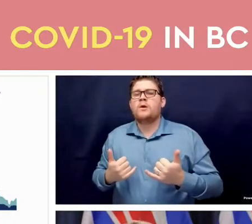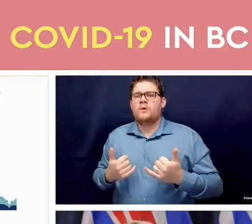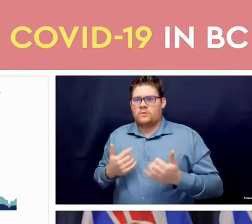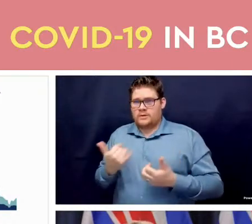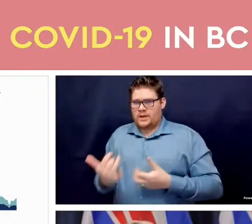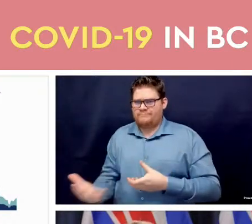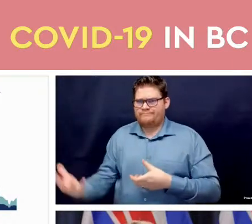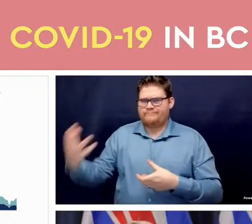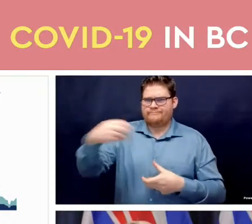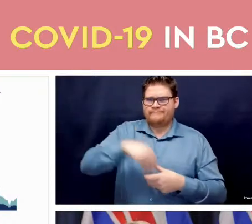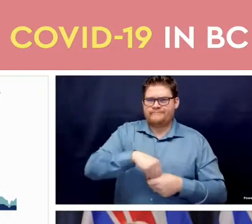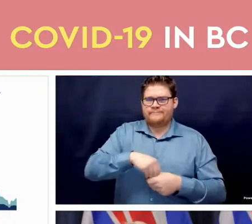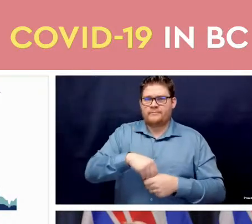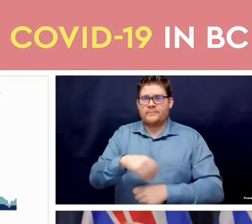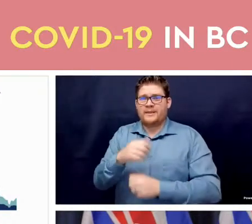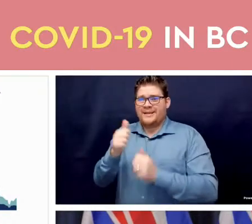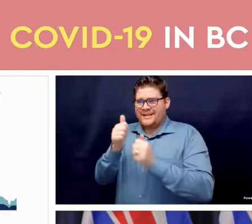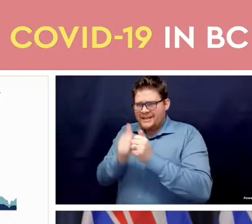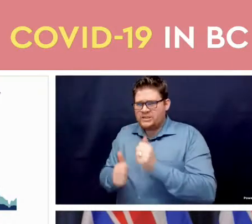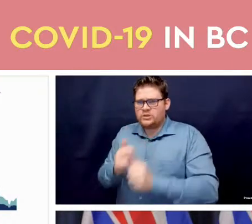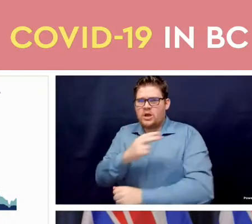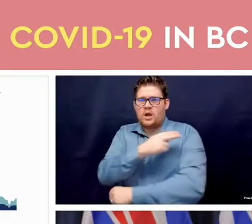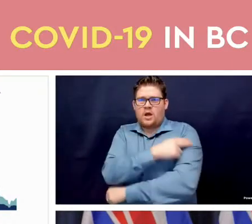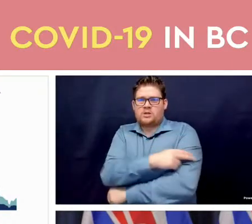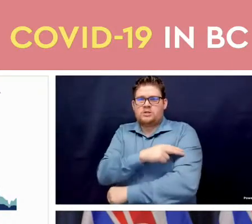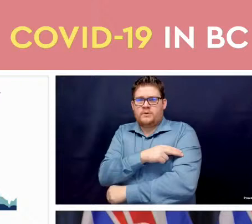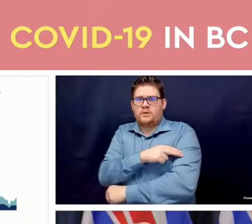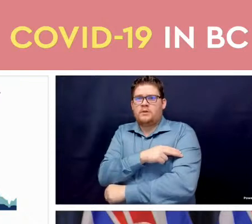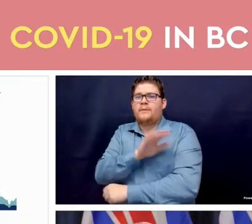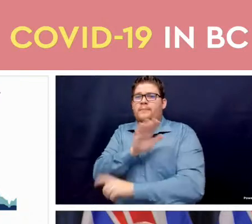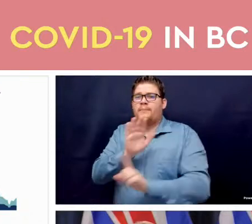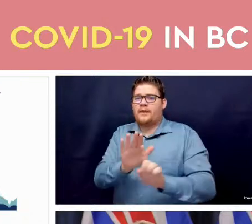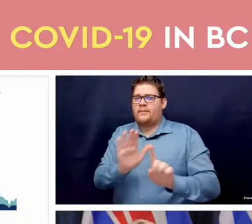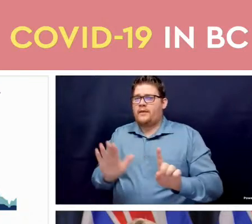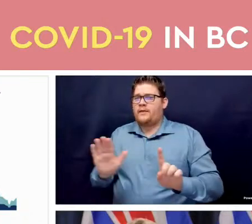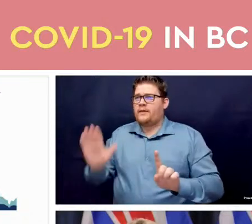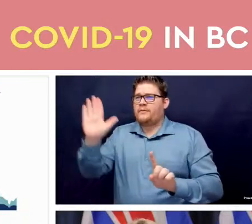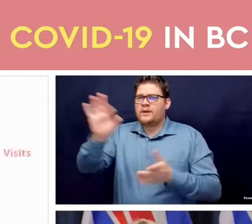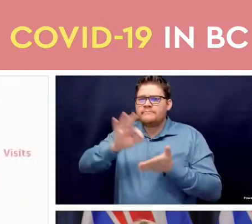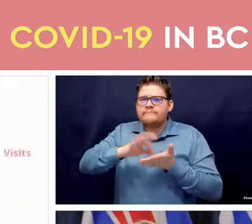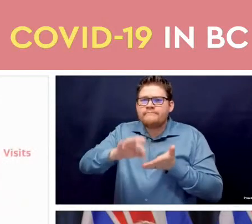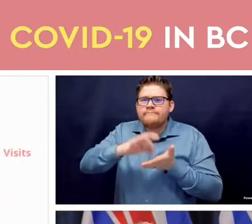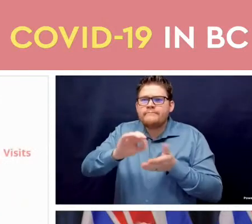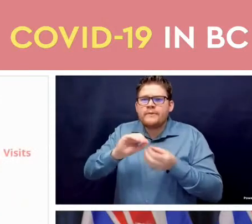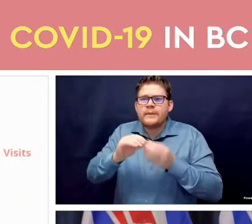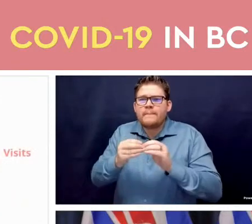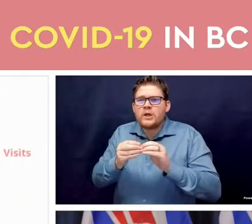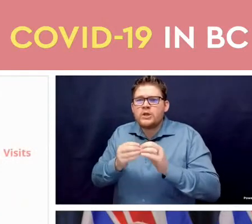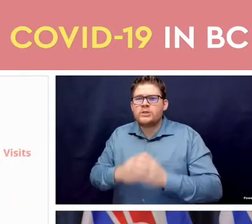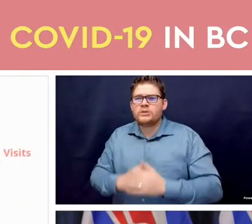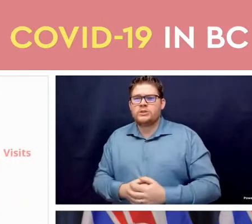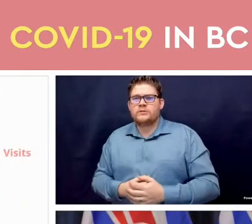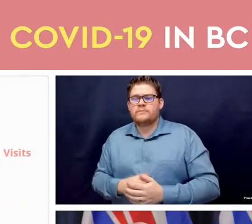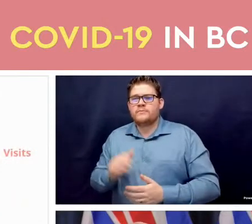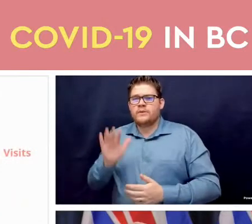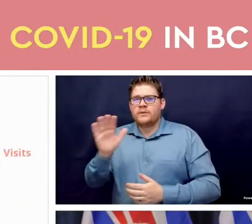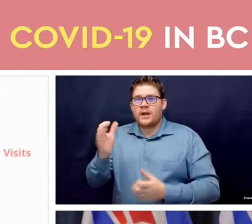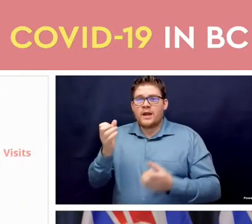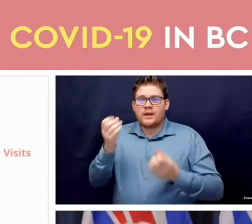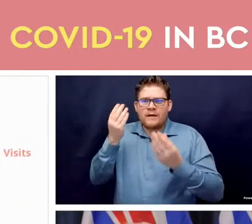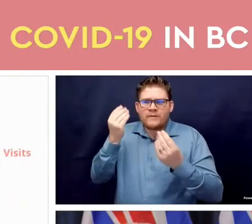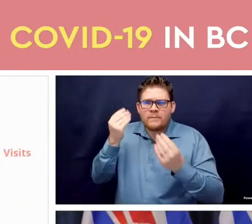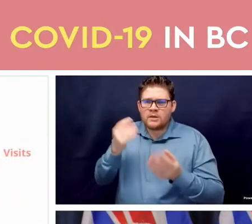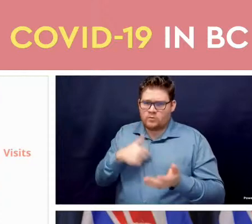numbers of people included in that number. And I'll talk through a little bit where we get what that means. Some of the things that we've